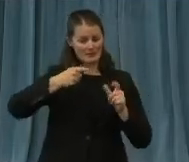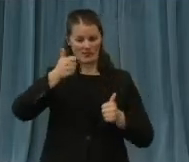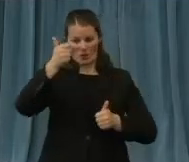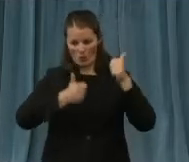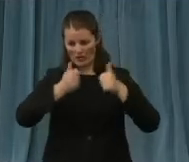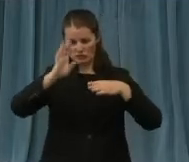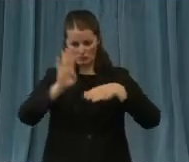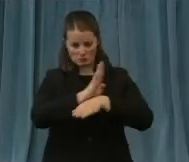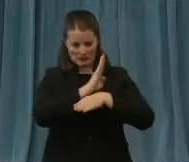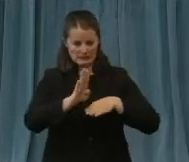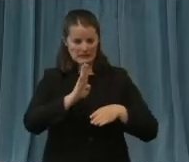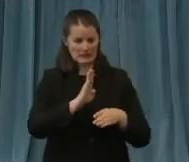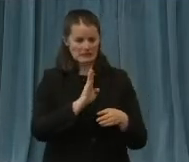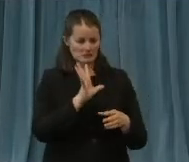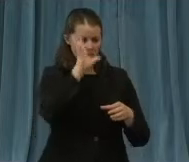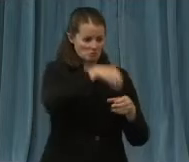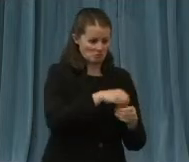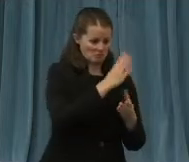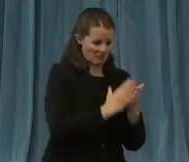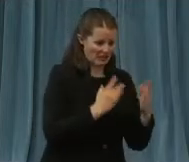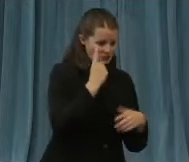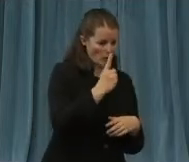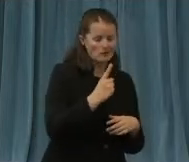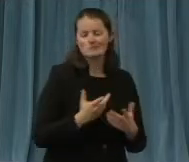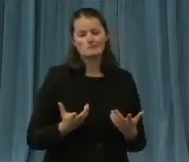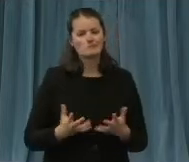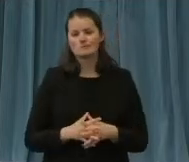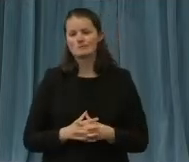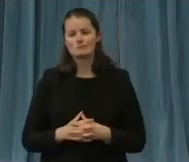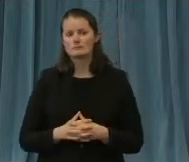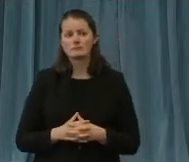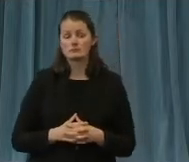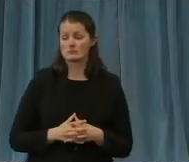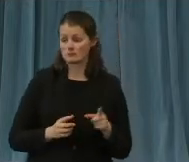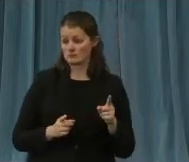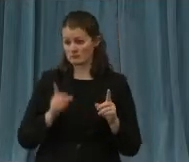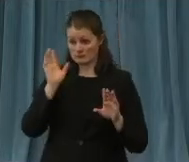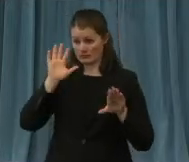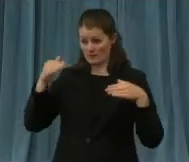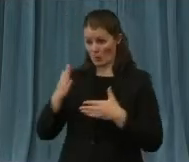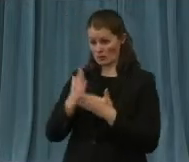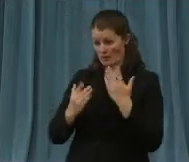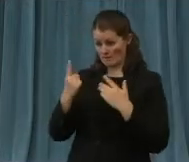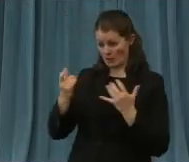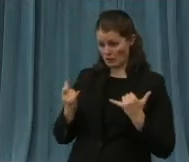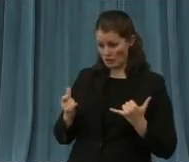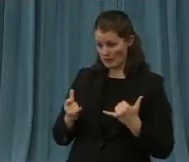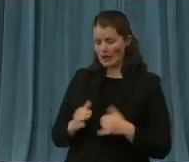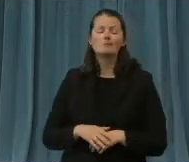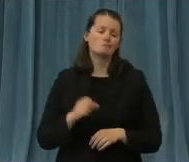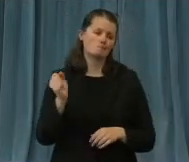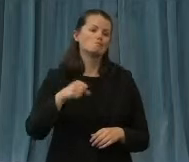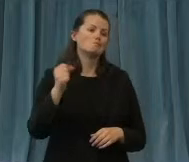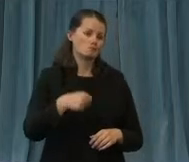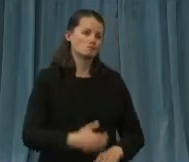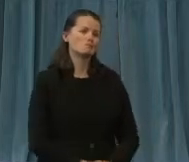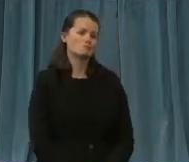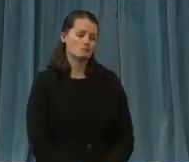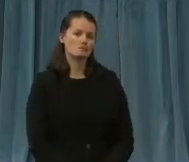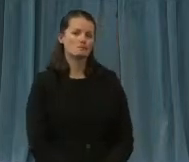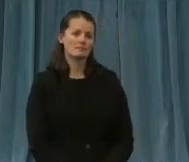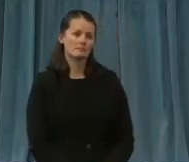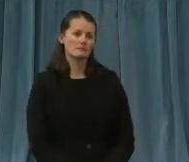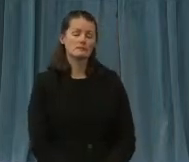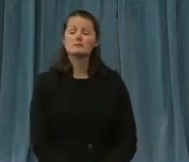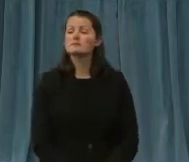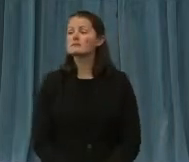businesses that I want to delineate at this time. You guys are focused on phase one at this point, it sounds We like. sure are. Yep. Thank you. We'll go back to the phone